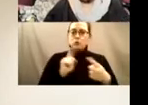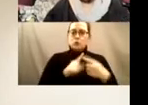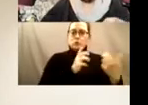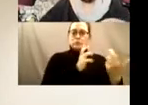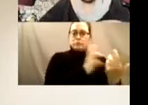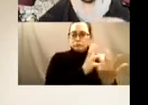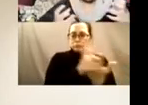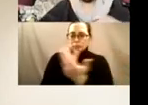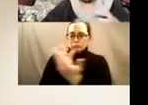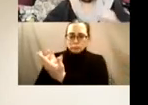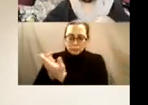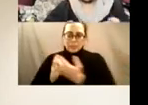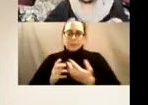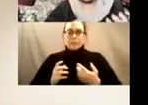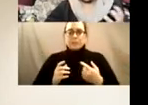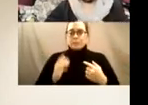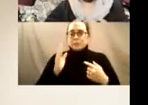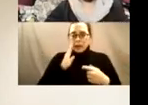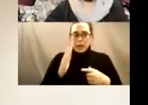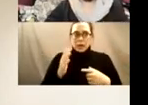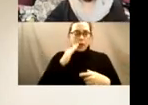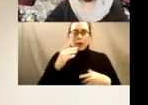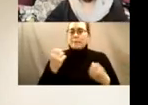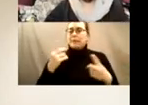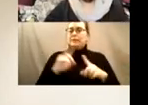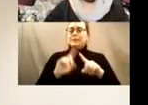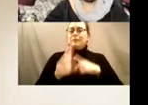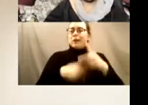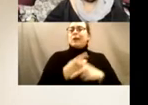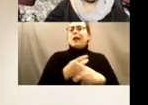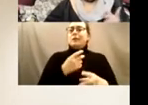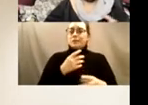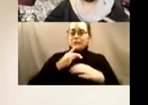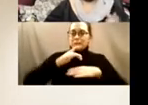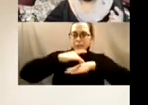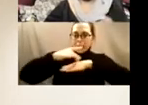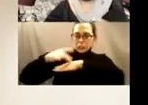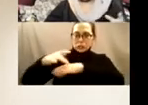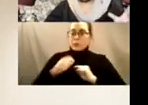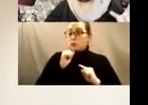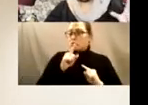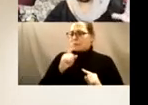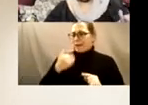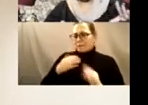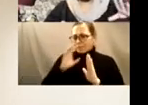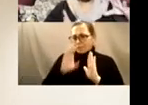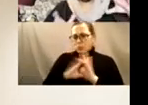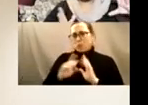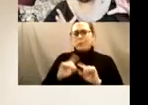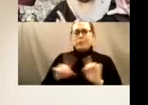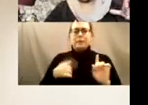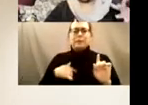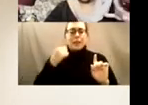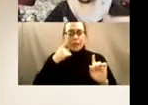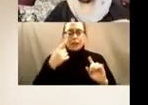experiencing the wide ranges of touch that can happen in the work. And so I don't know if I have a photo of it, but a few of the